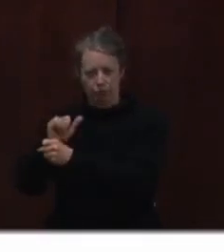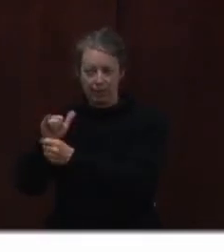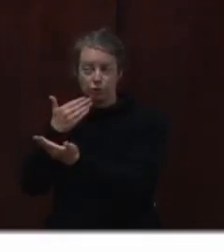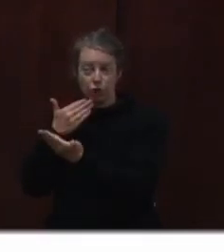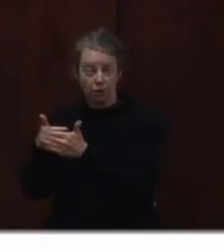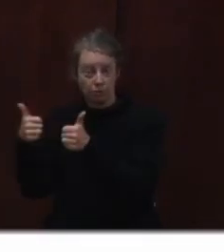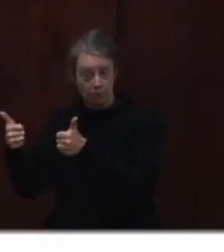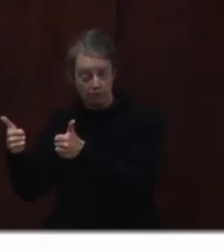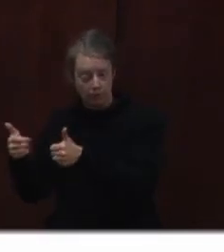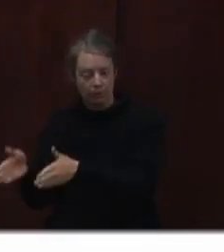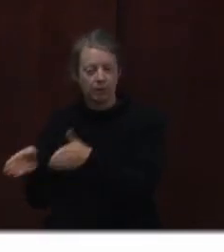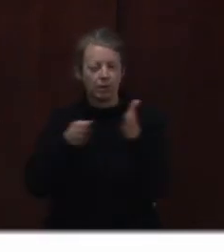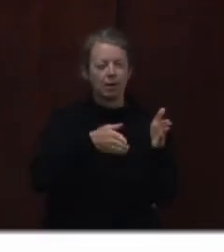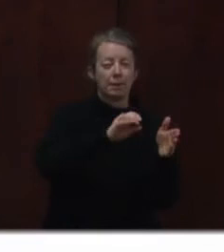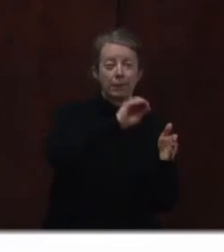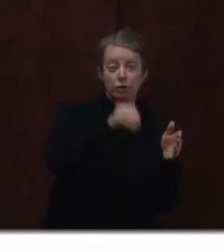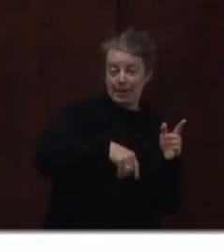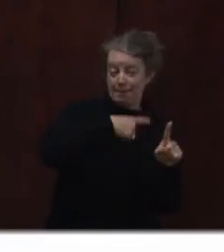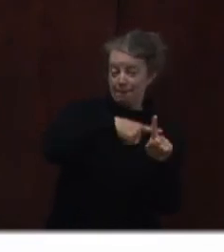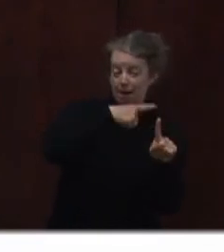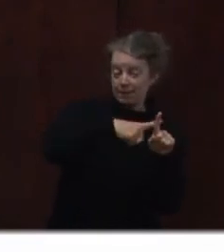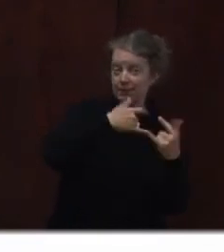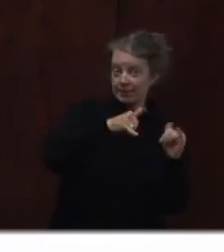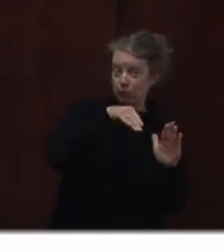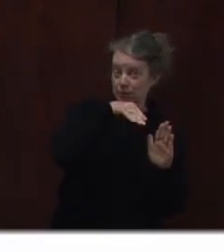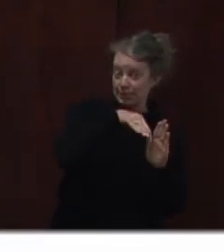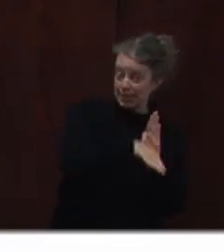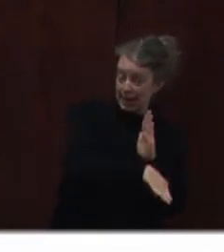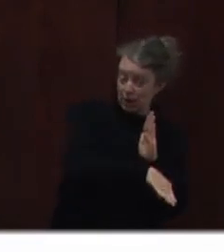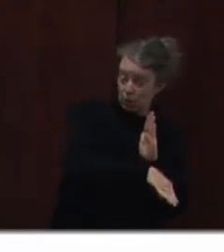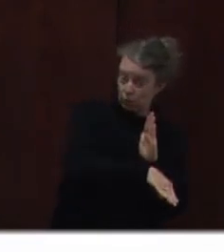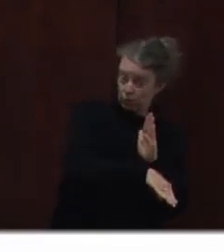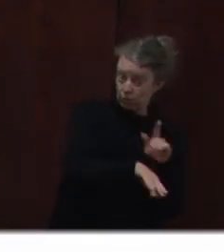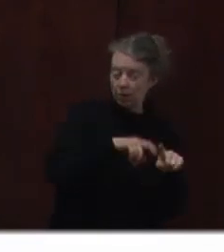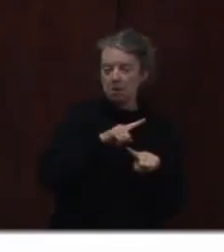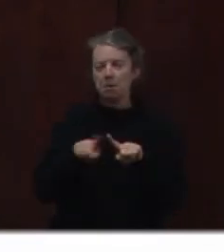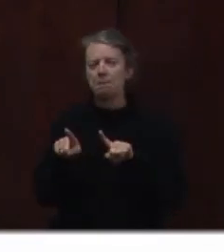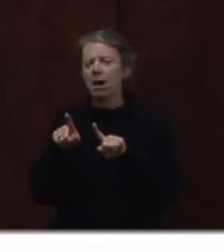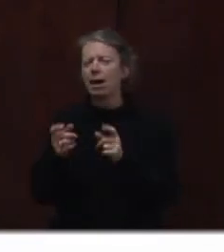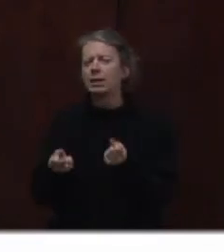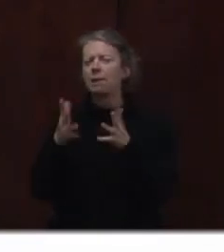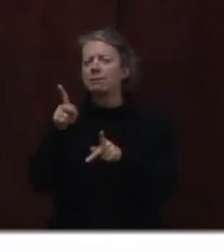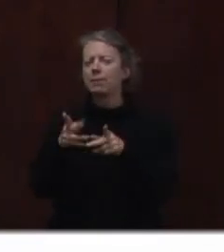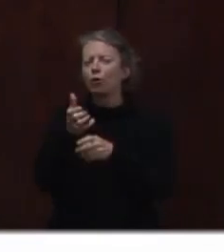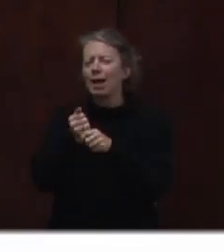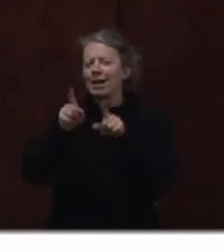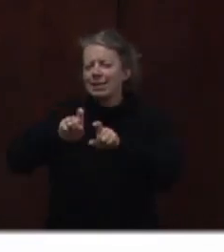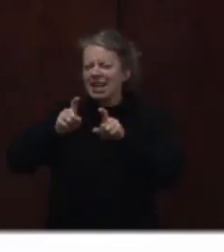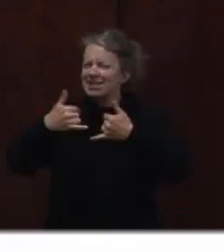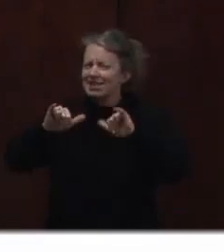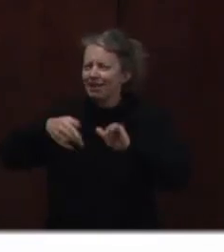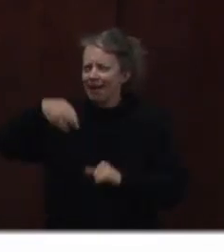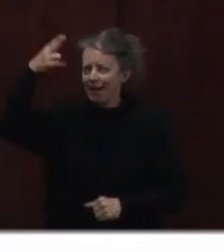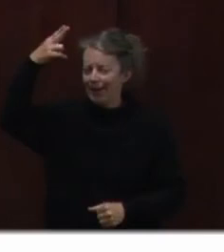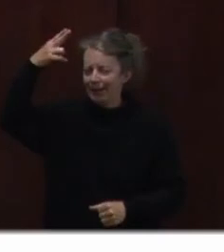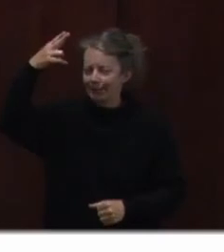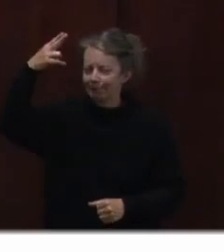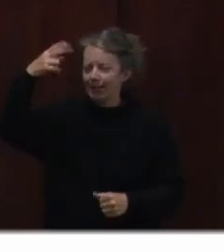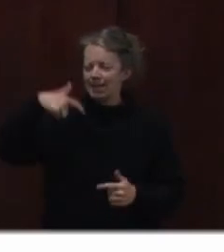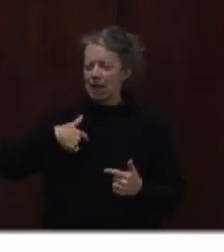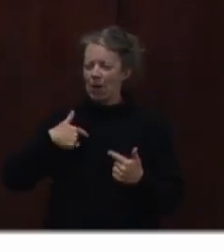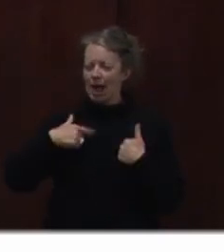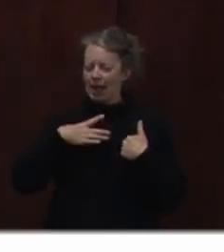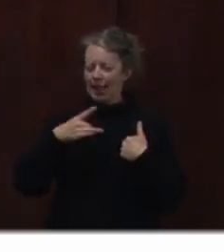percent positivity has declined as well, yet our testing numbers are still quite high. So I liken it to if you were